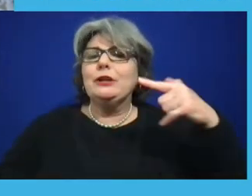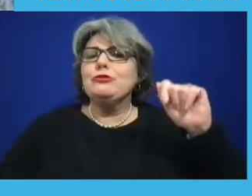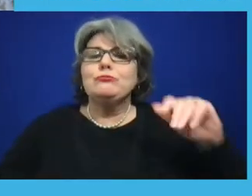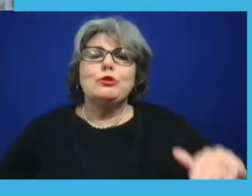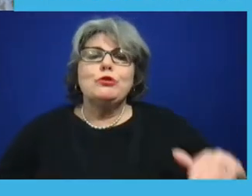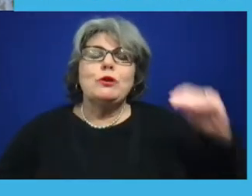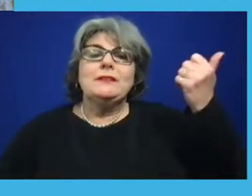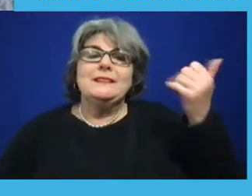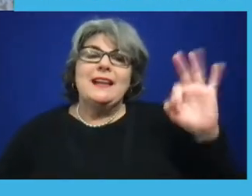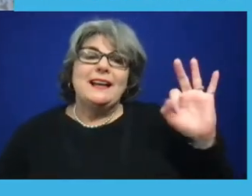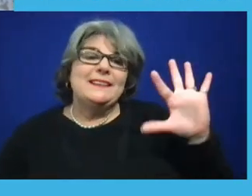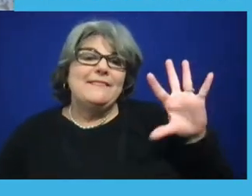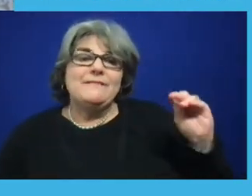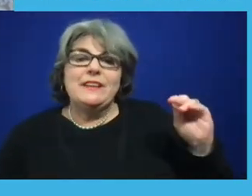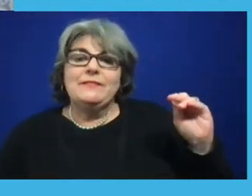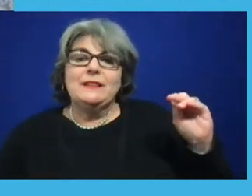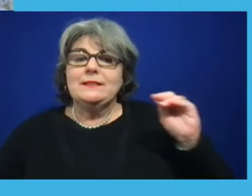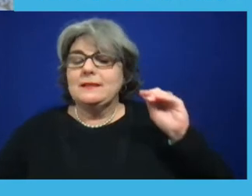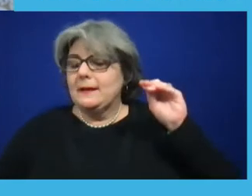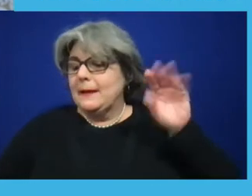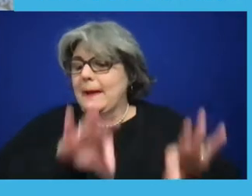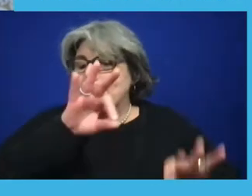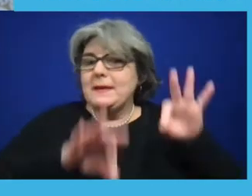My mother from Waycross, Georgia,